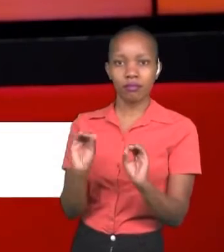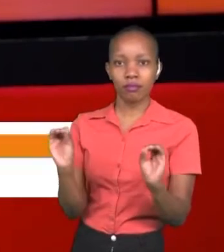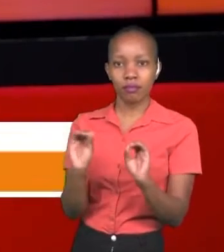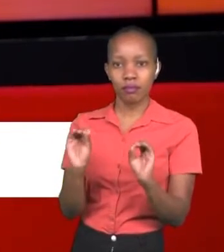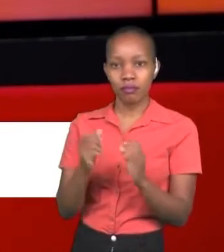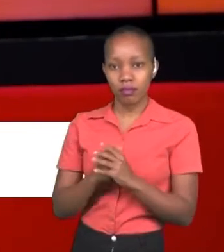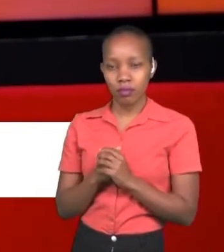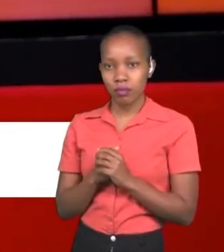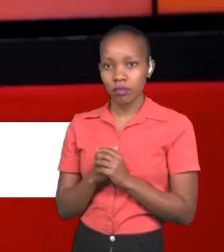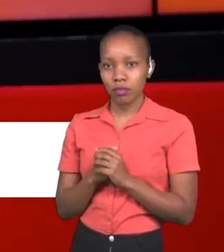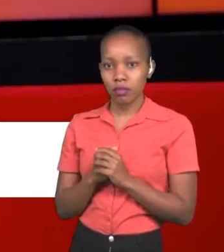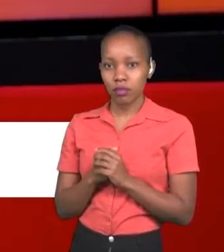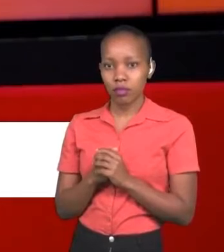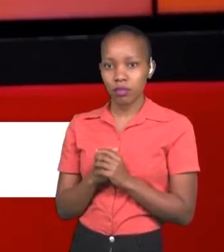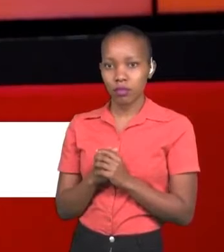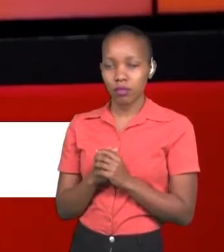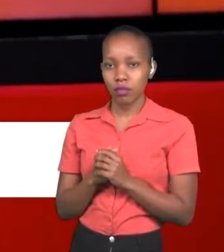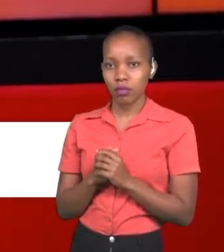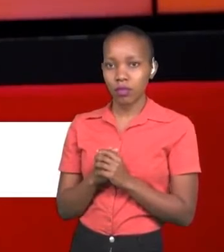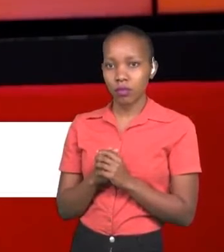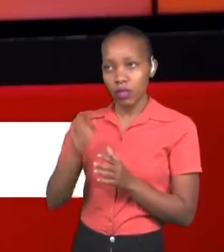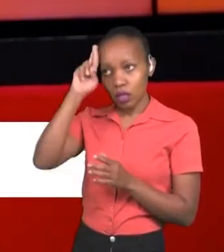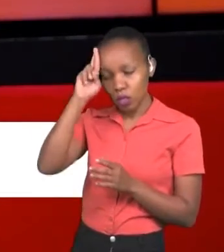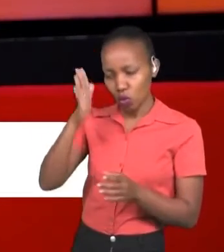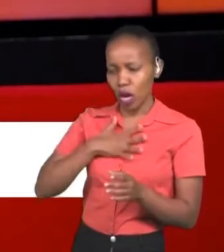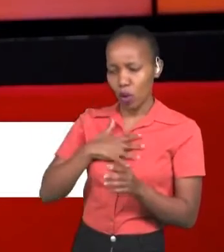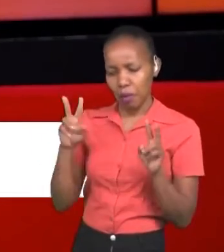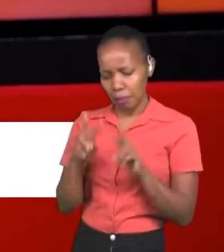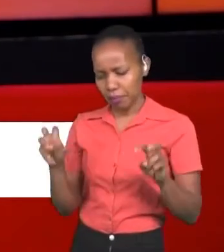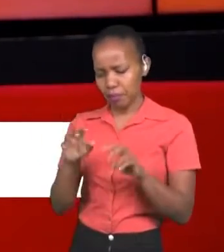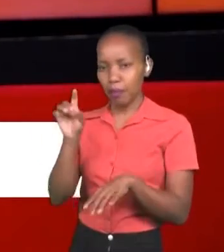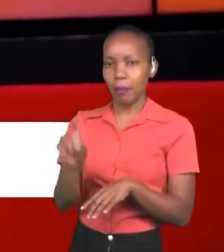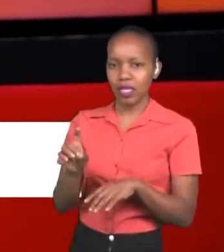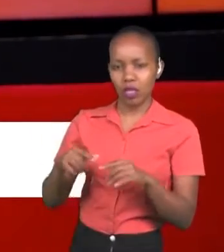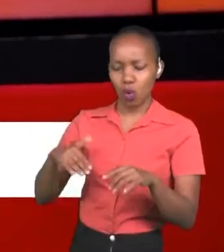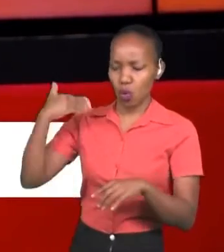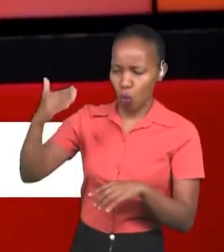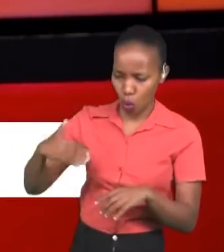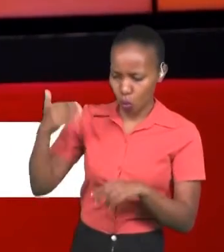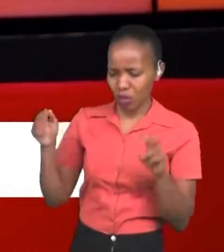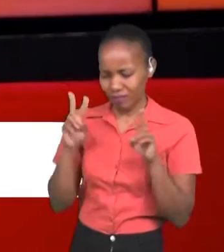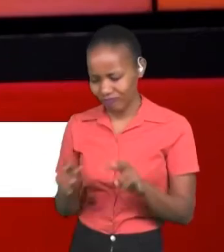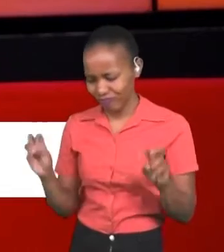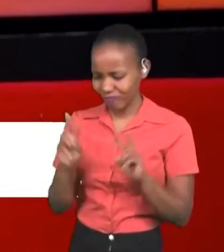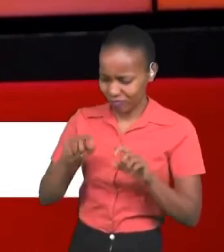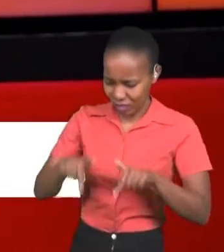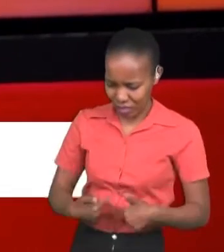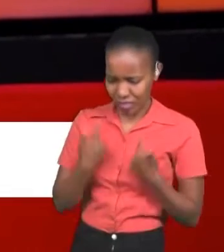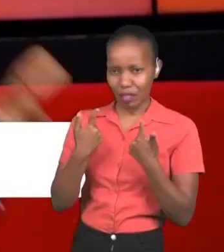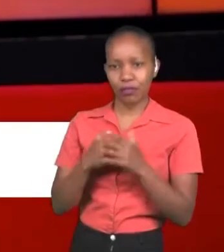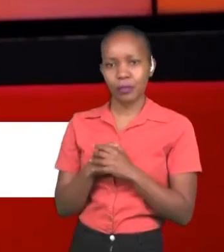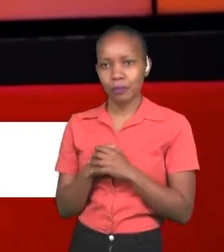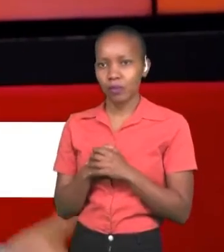So like, I think our purpose is what we need to look for. Mm-hmm. We need to consistently keep searching within ourselves.